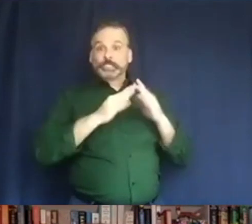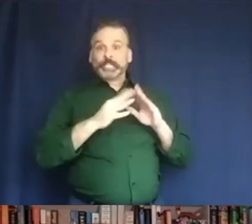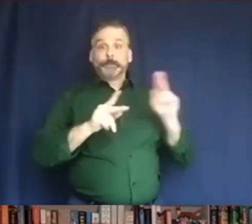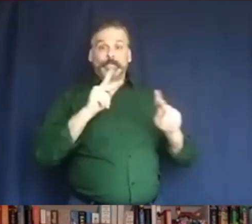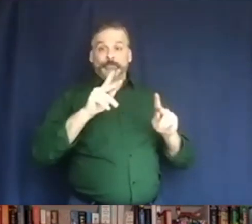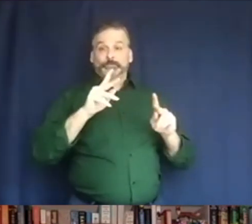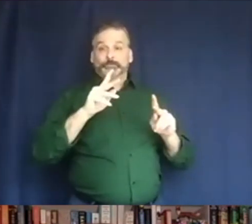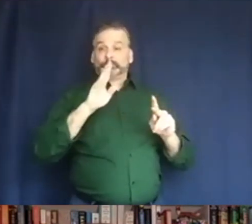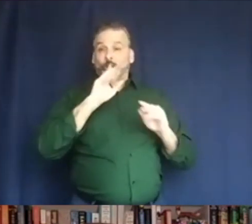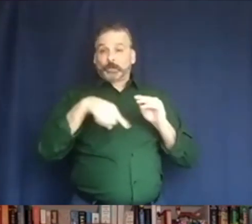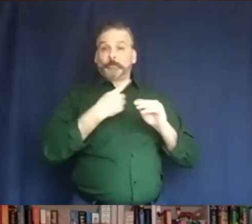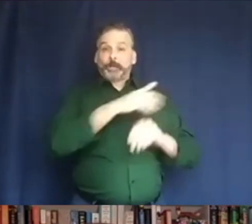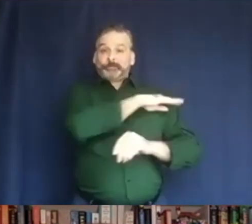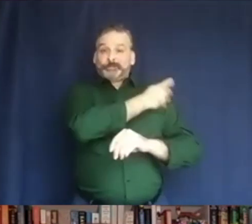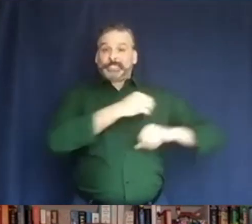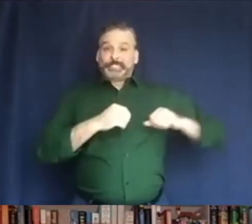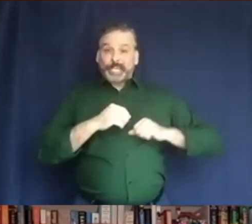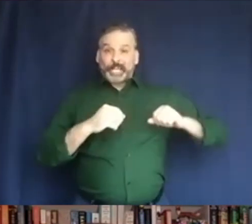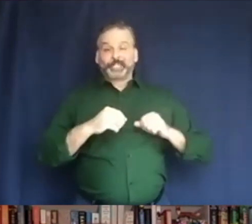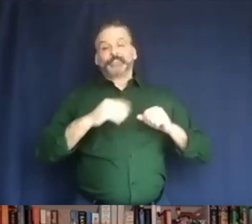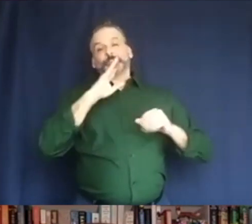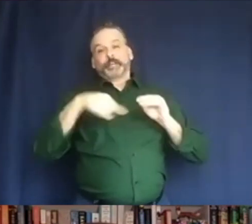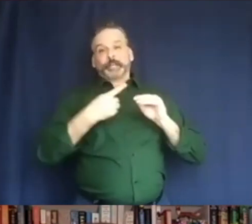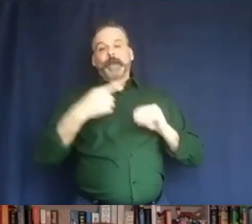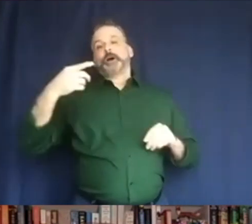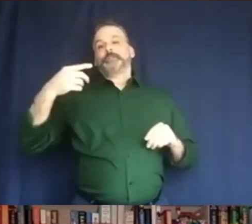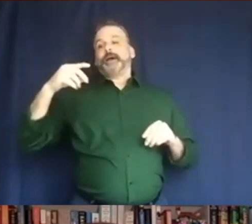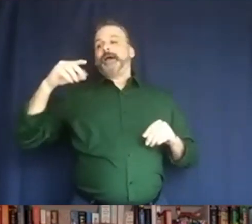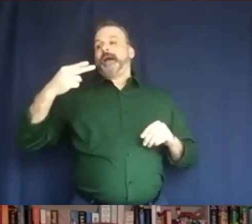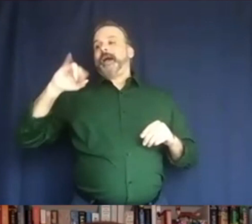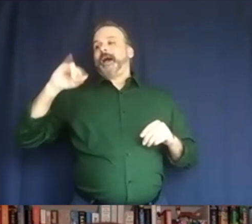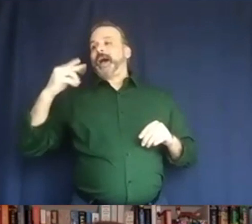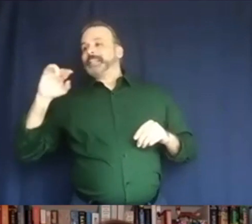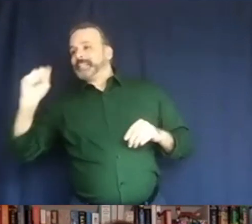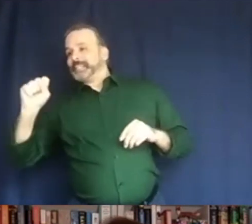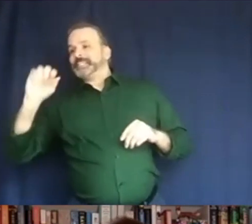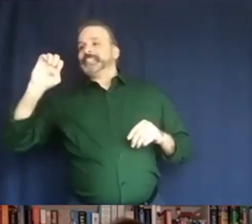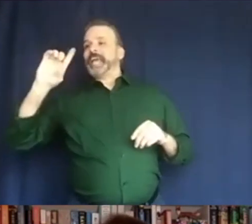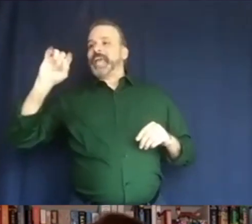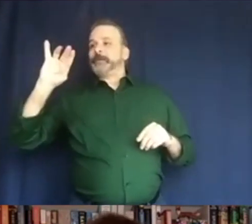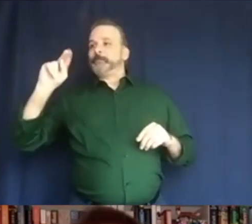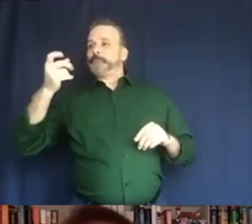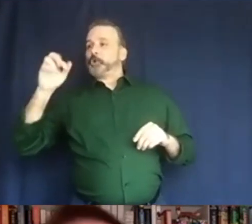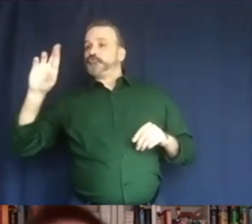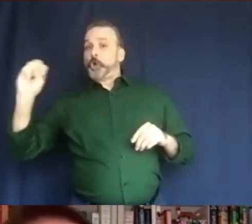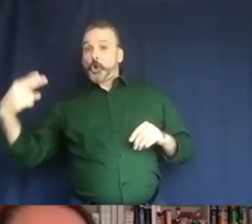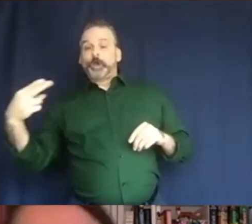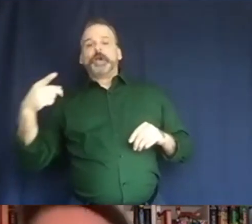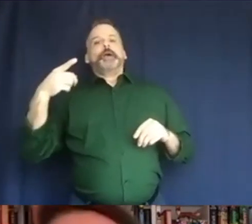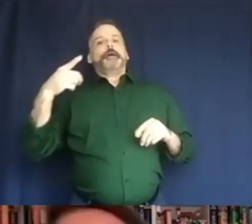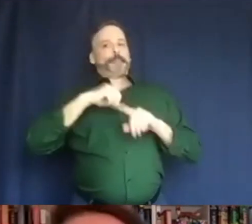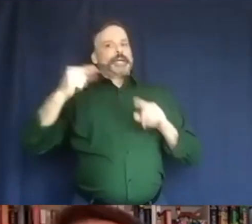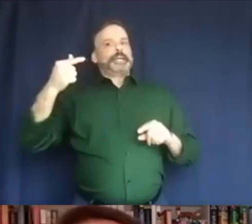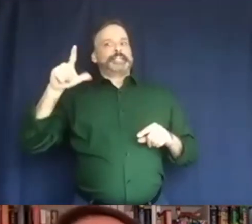they usually are talking about the Highlands or Edinburgh, but Glasgow has its own character, and I really enjoyed it, and I hope folks are going to dig it